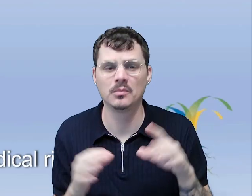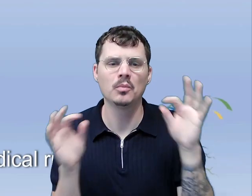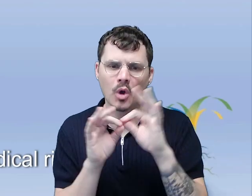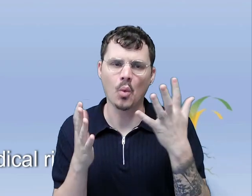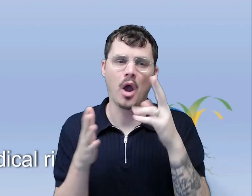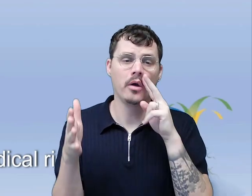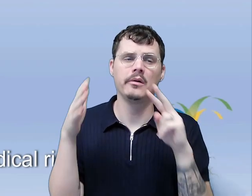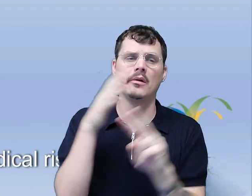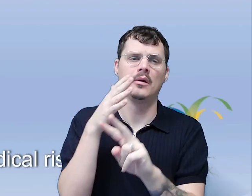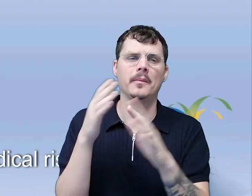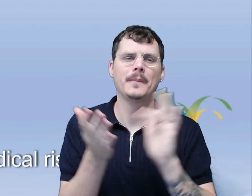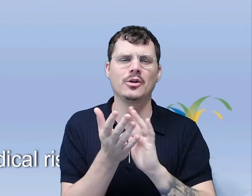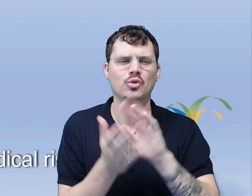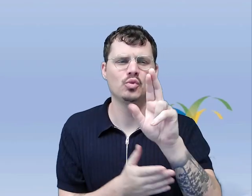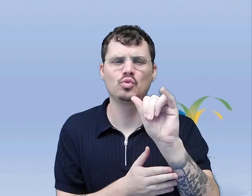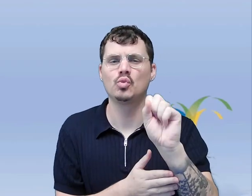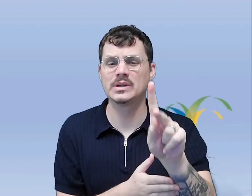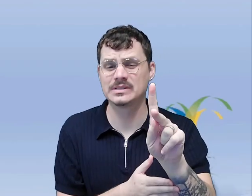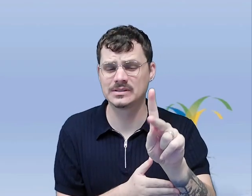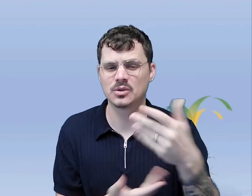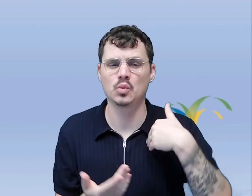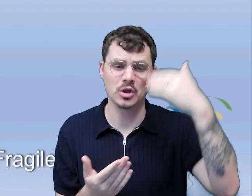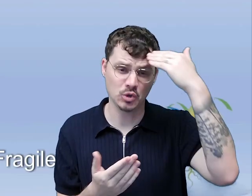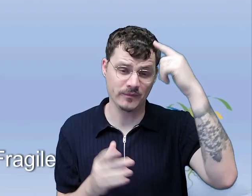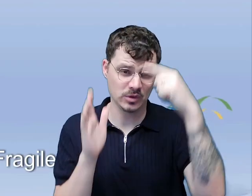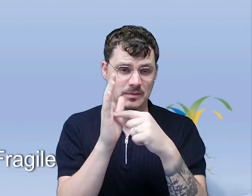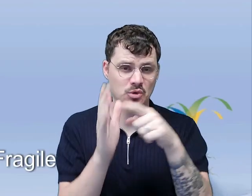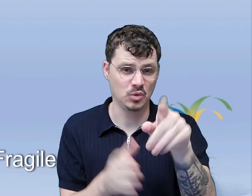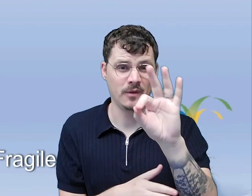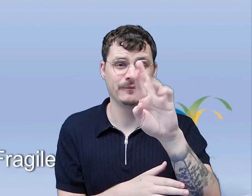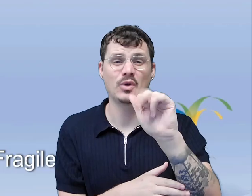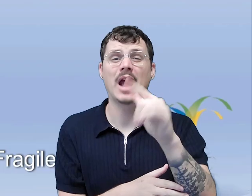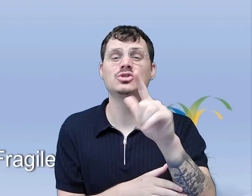is anticipating medical risk, right? We